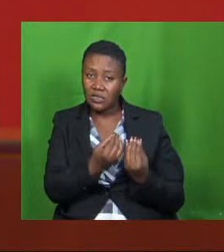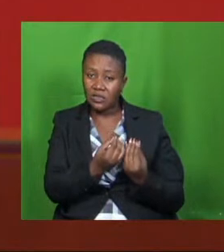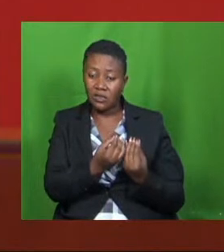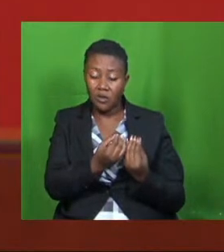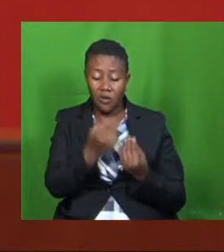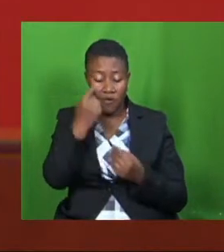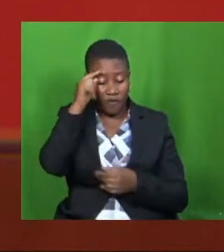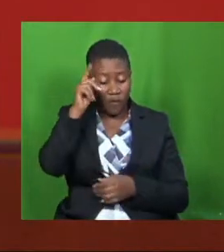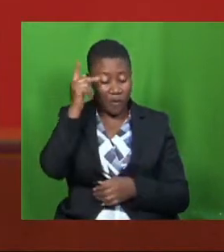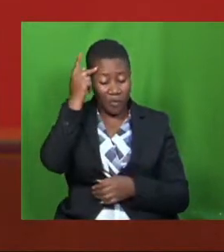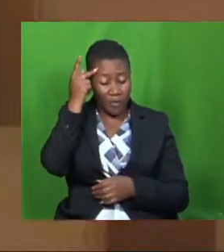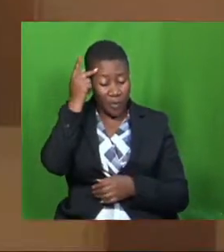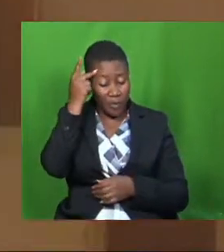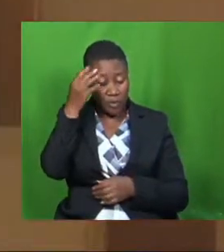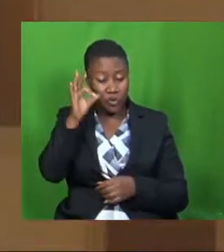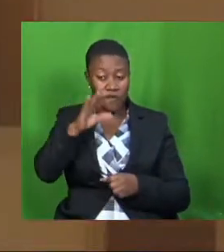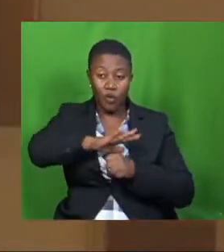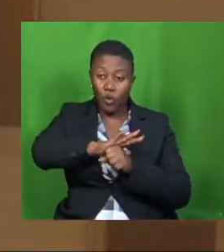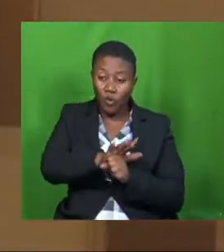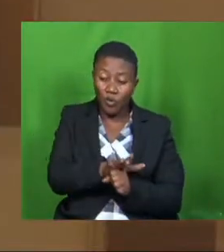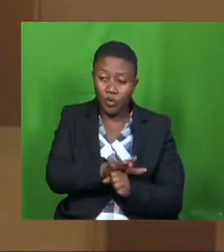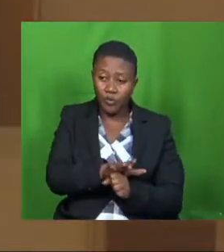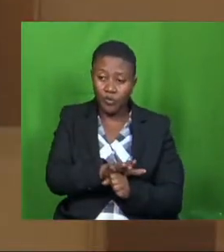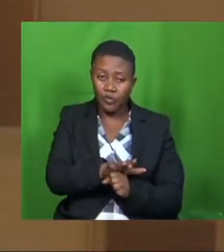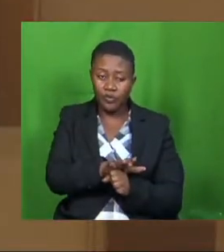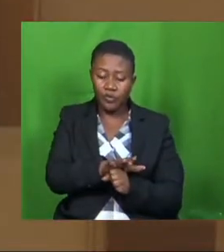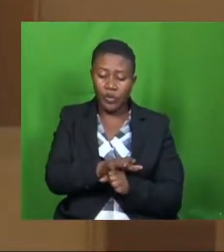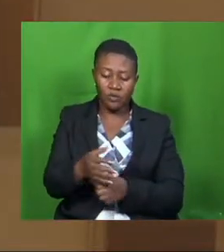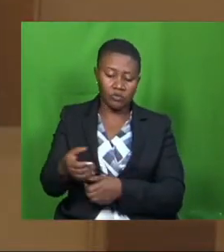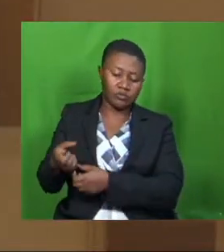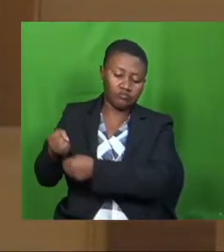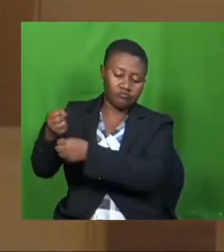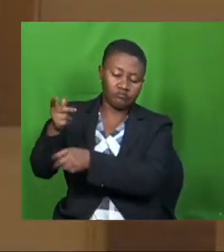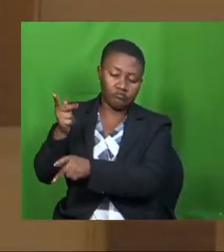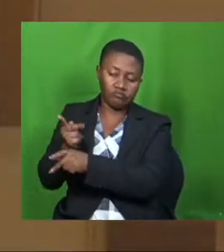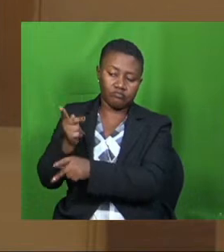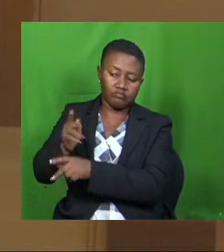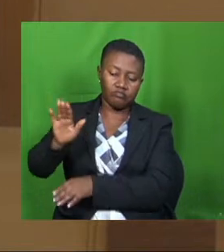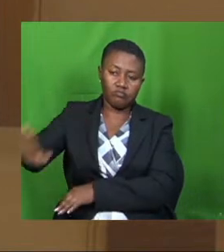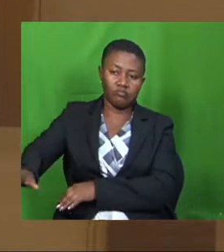But the practice is also that we have a rota of questions.